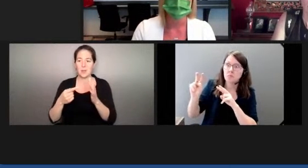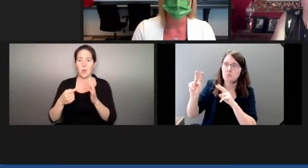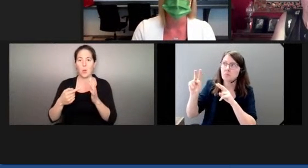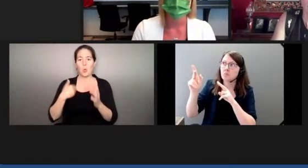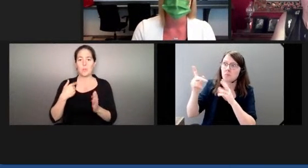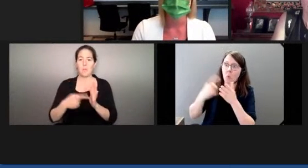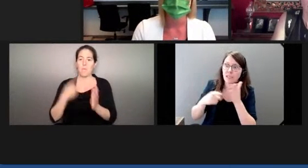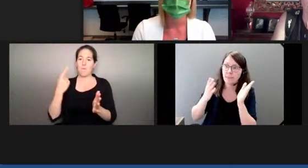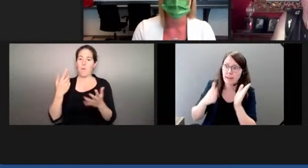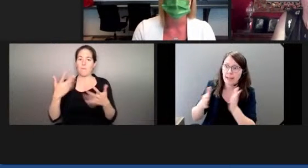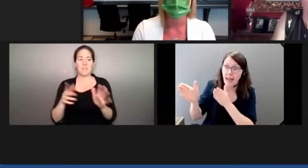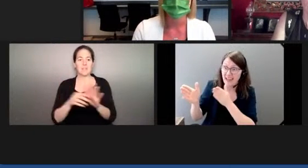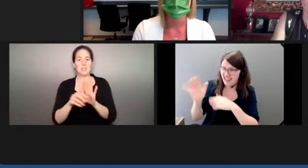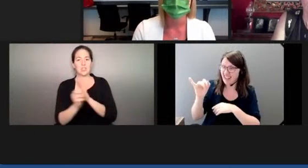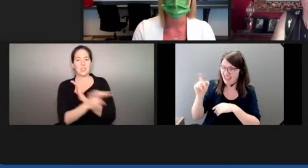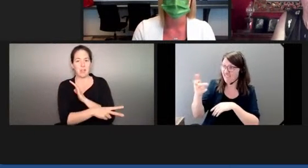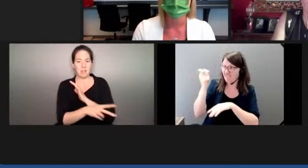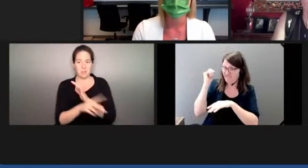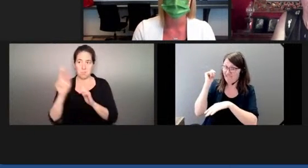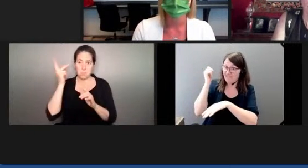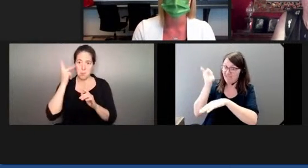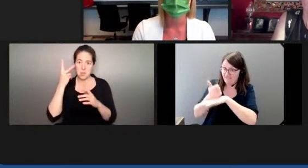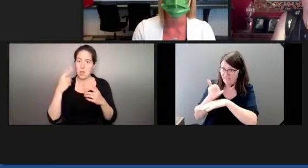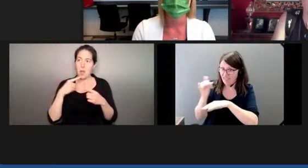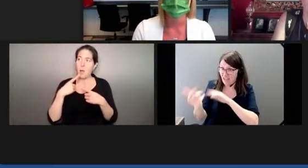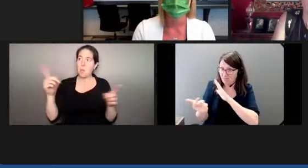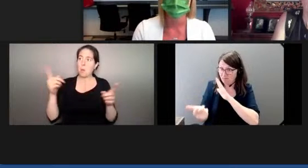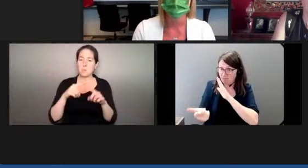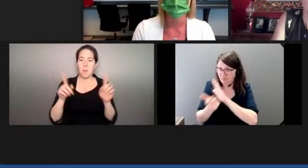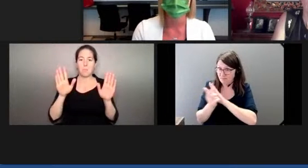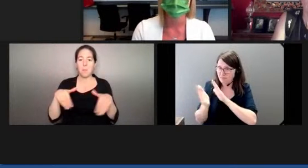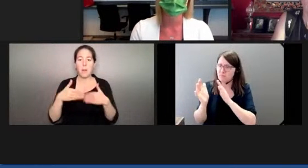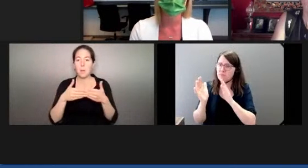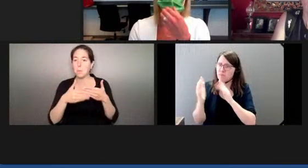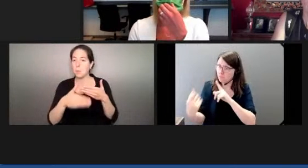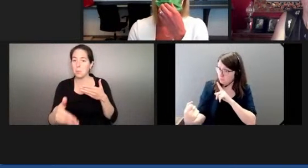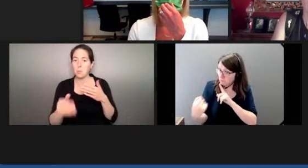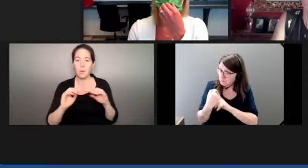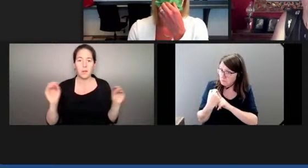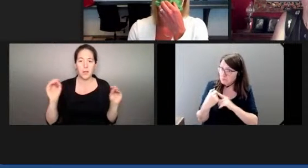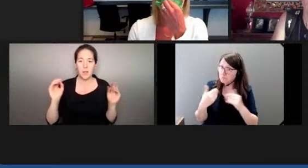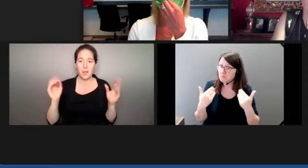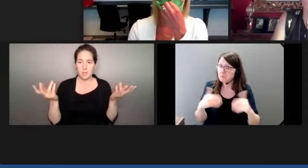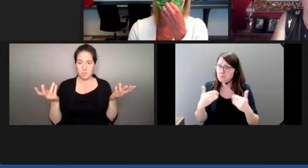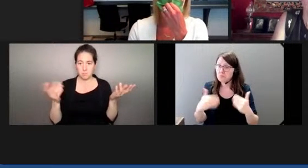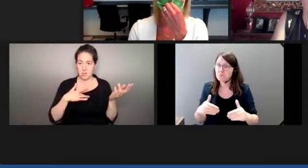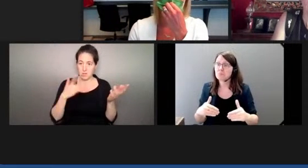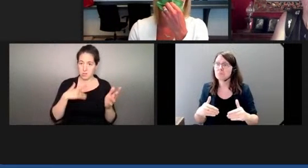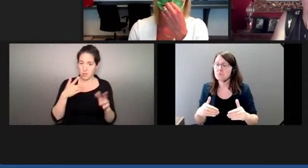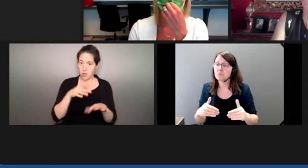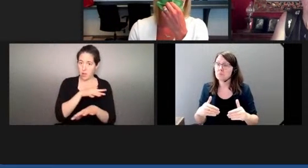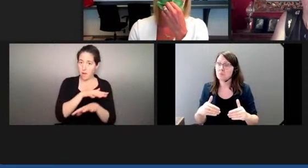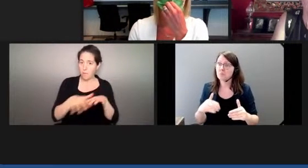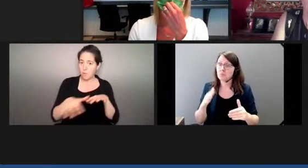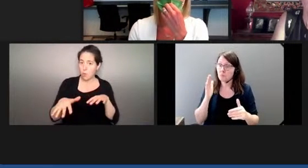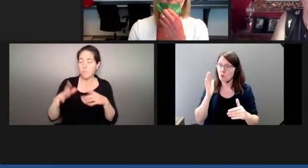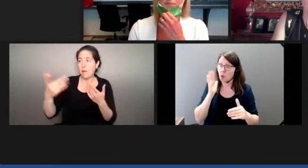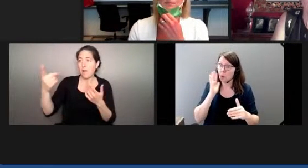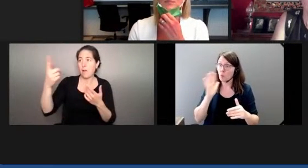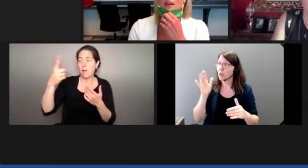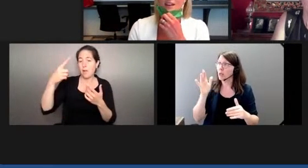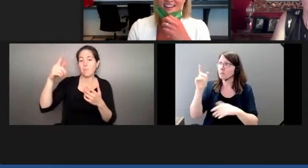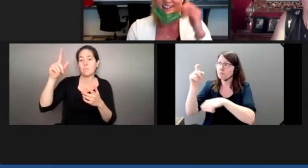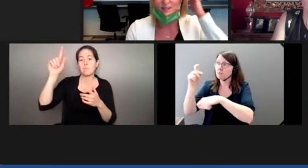will that have on what we're doing? Will it be significant? Will it be on time?